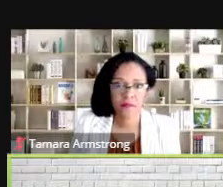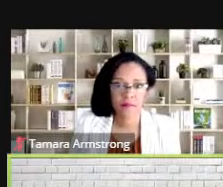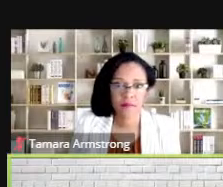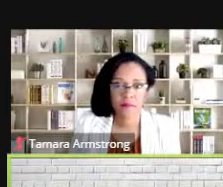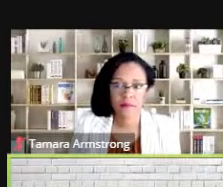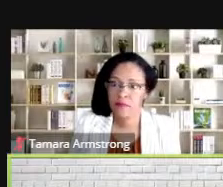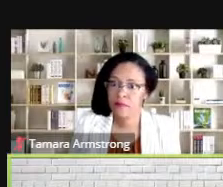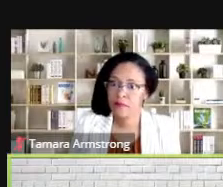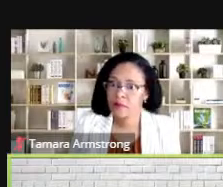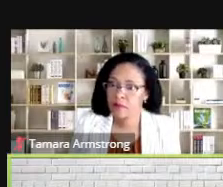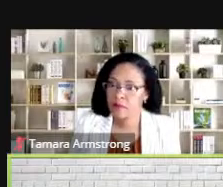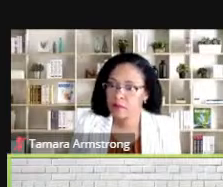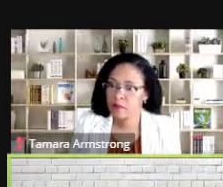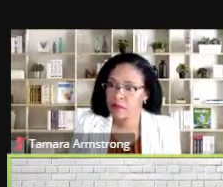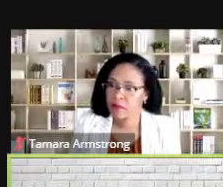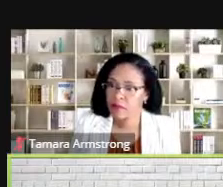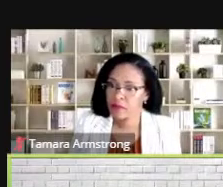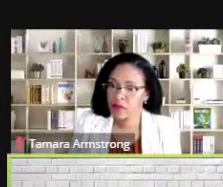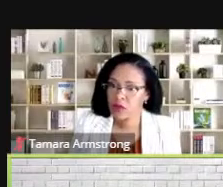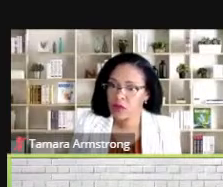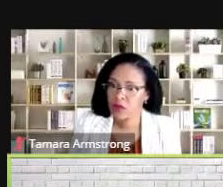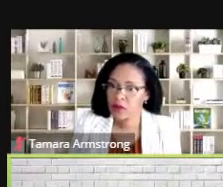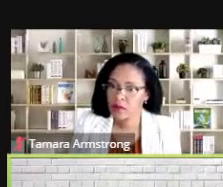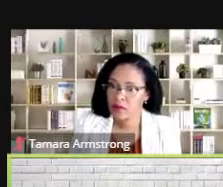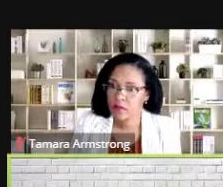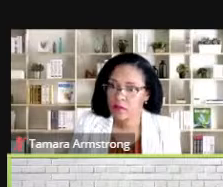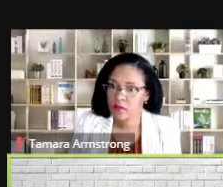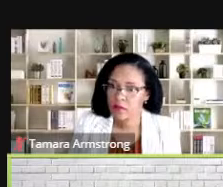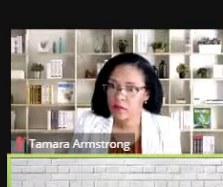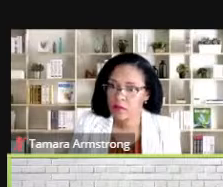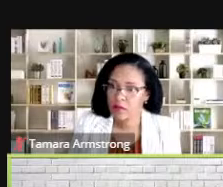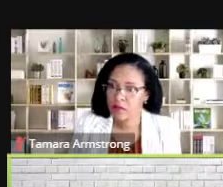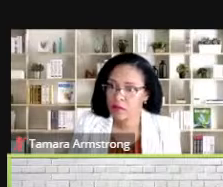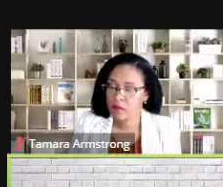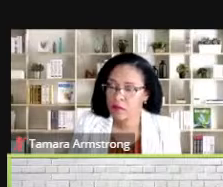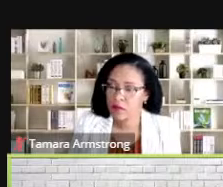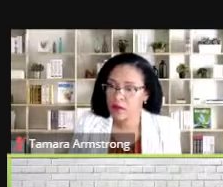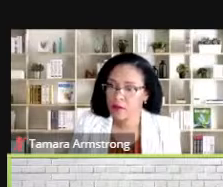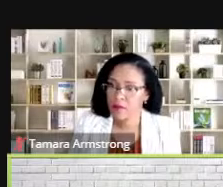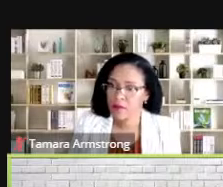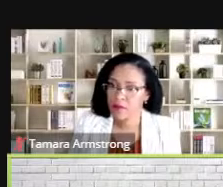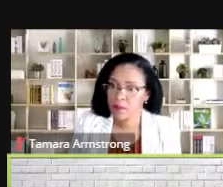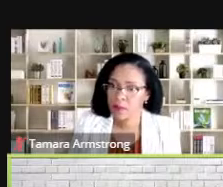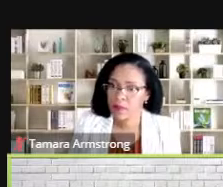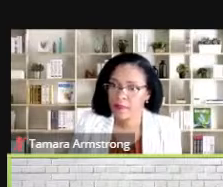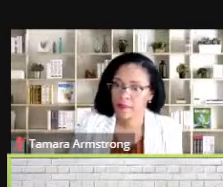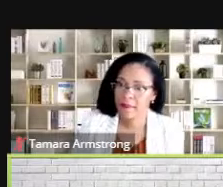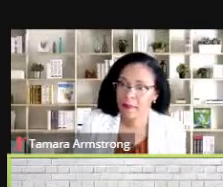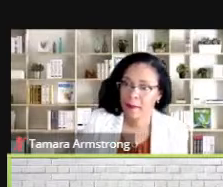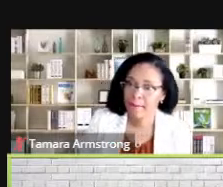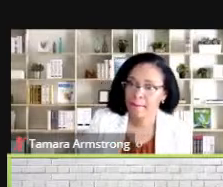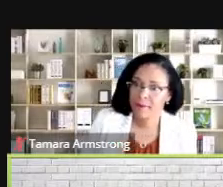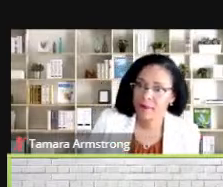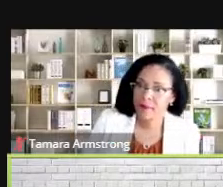when ICU beds were at 0%, I don't see how there can't be a vaccine